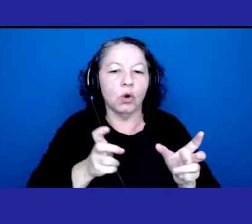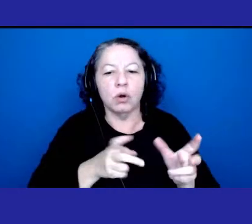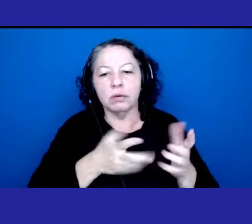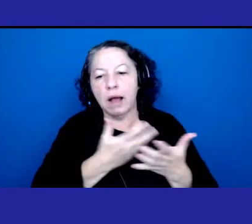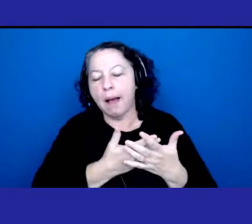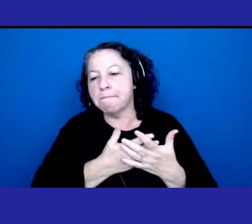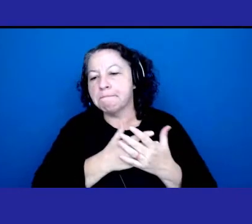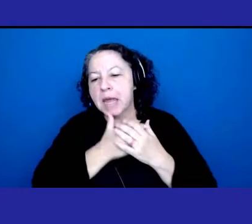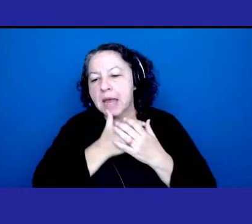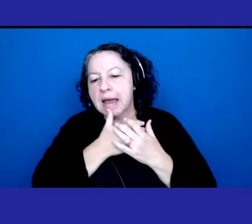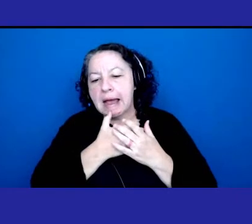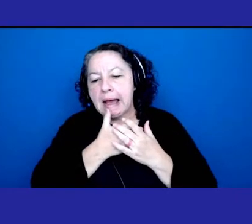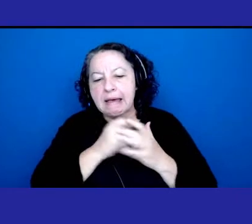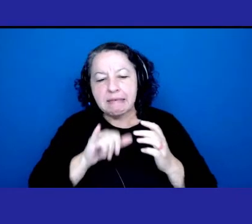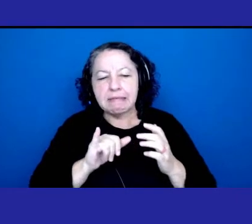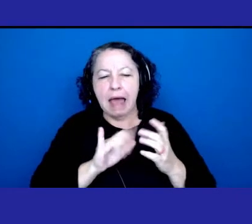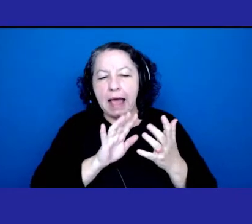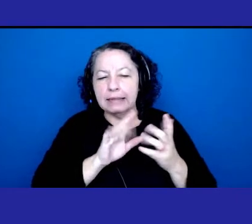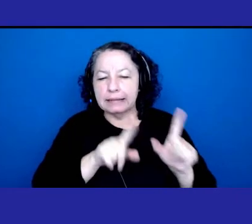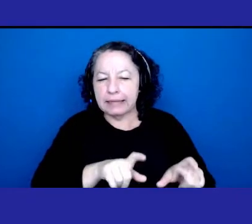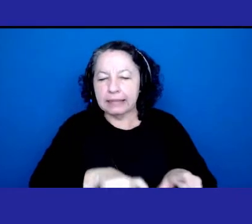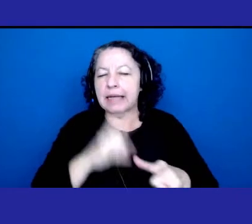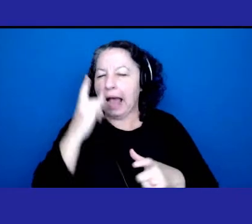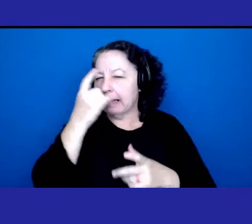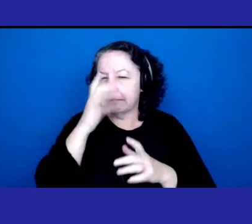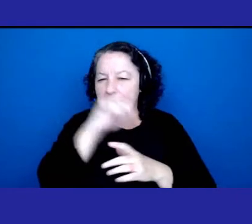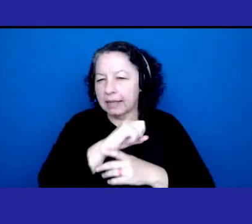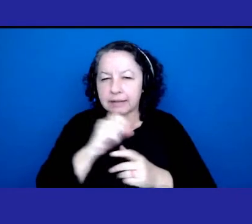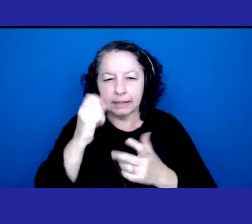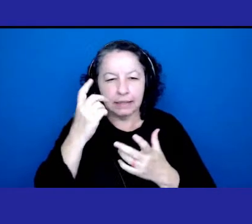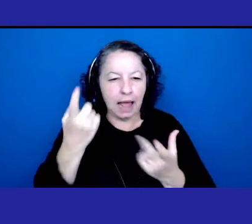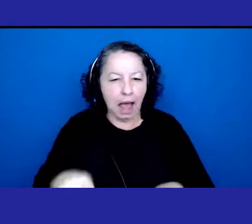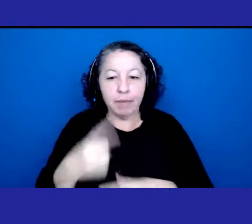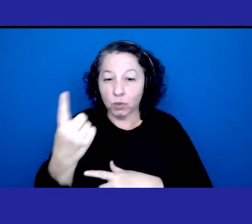that is something I imagine happens once, and then obviously it carries through, so it's